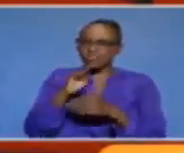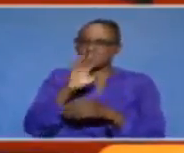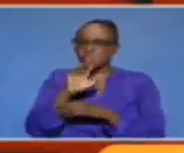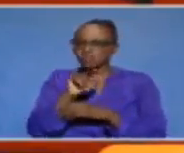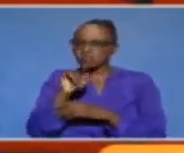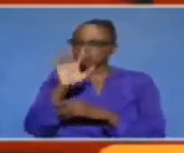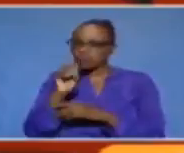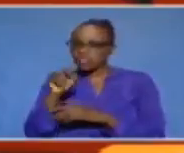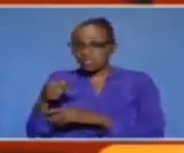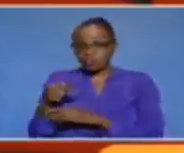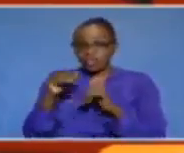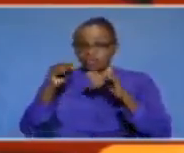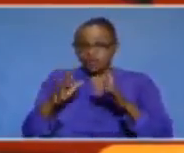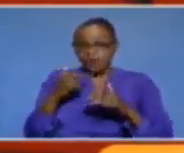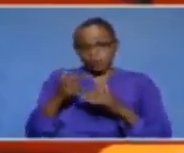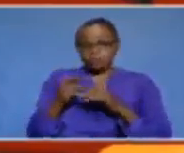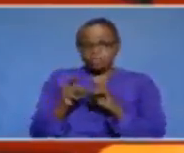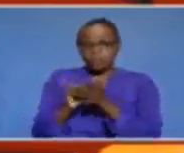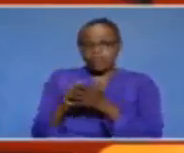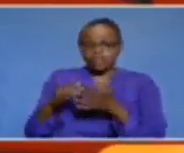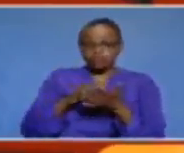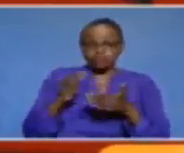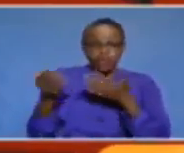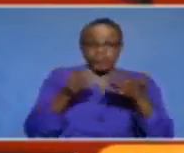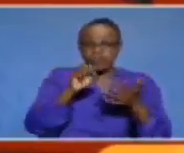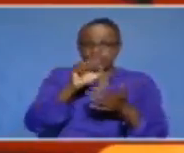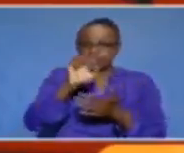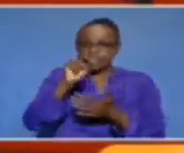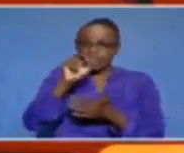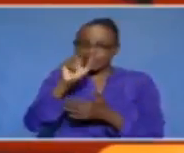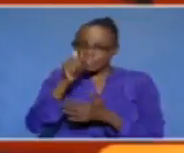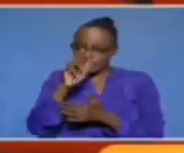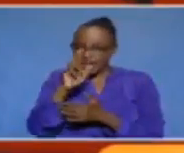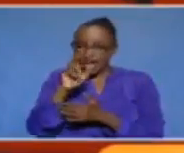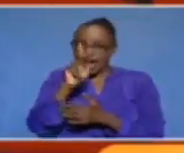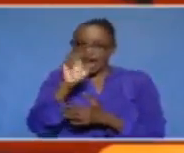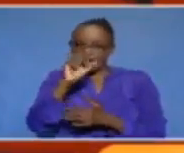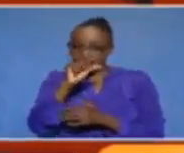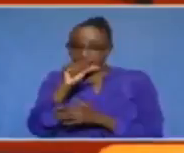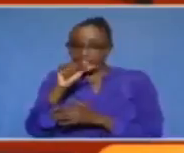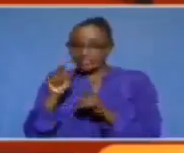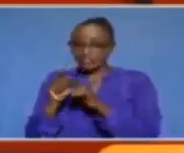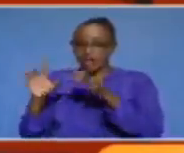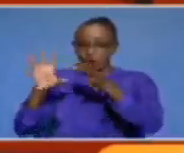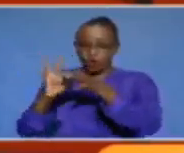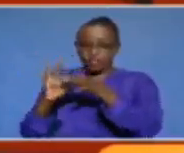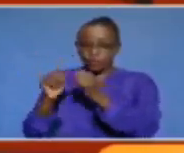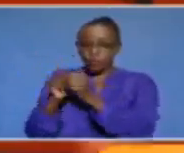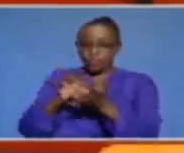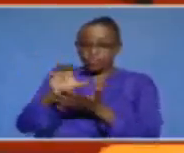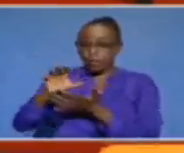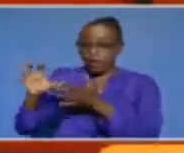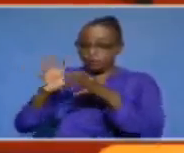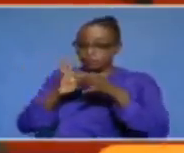to 50,000 farmers just contributing to the Senator keg value chain, and then associated supply chain